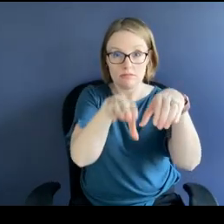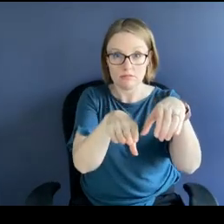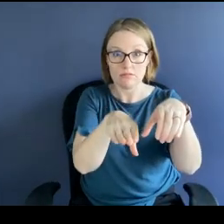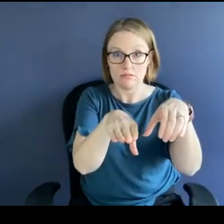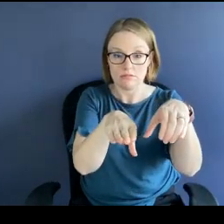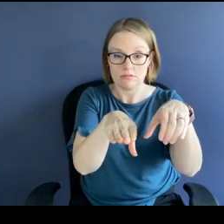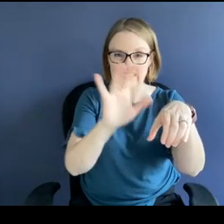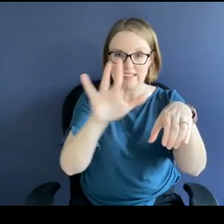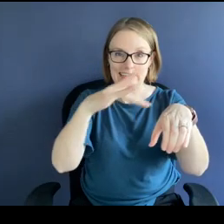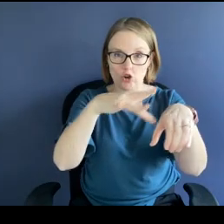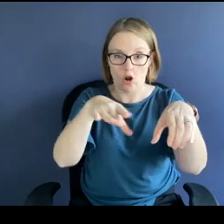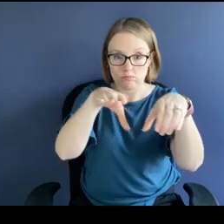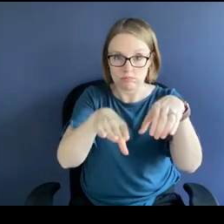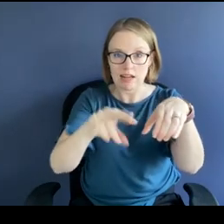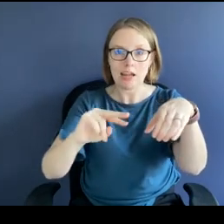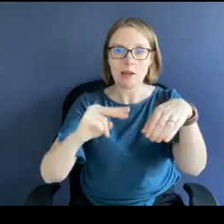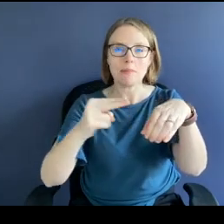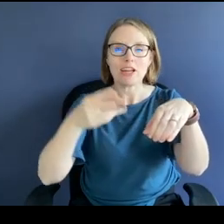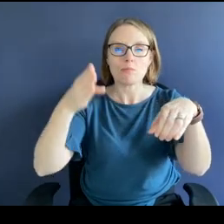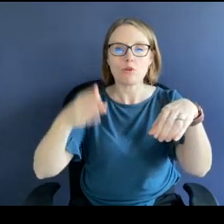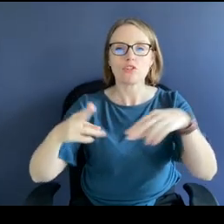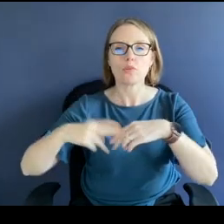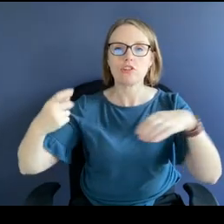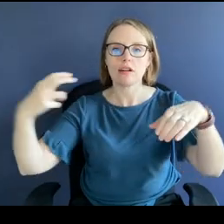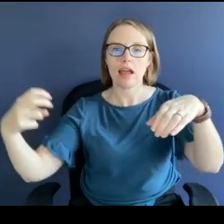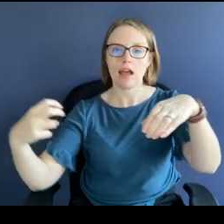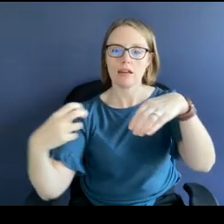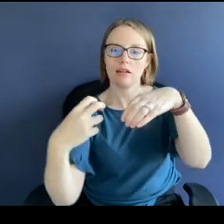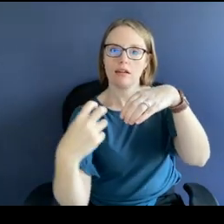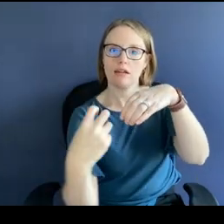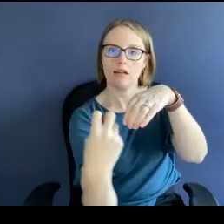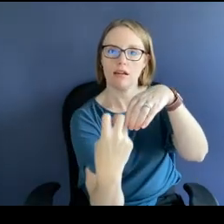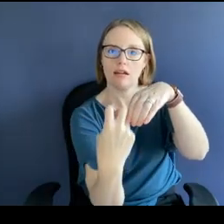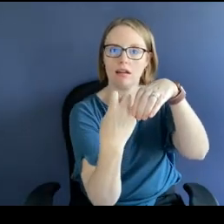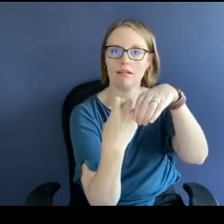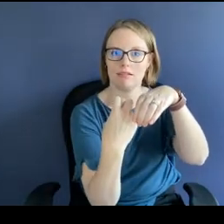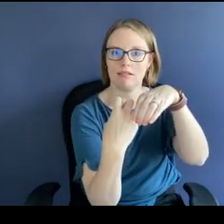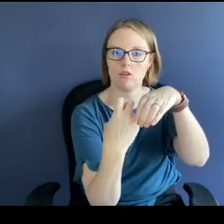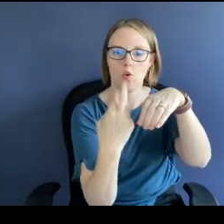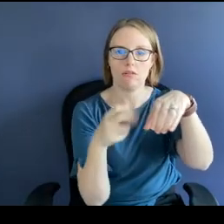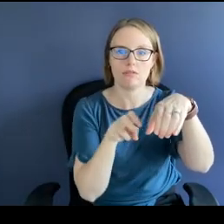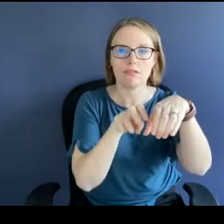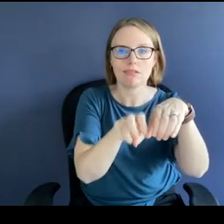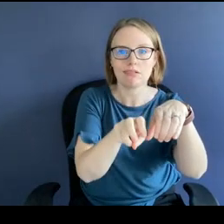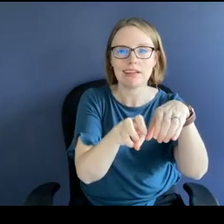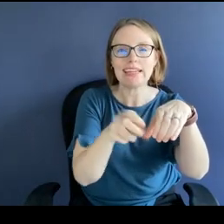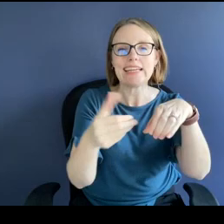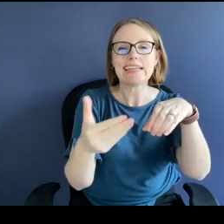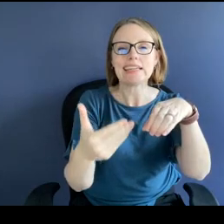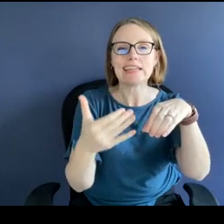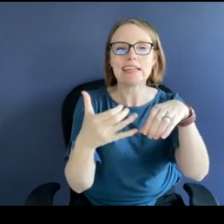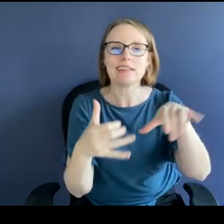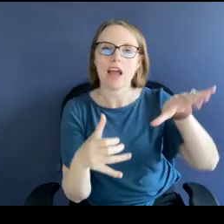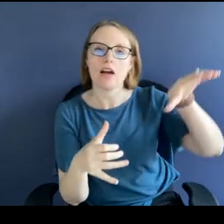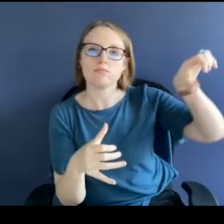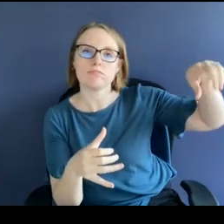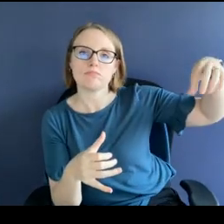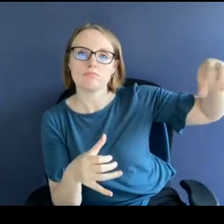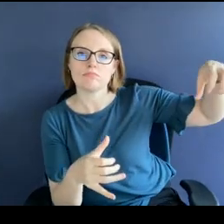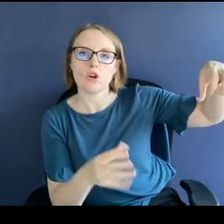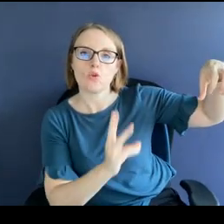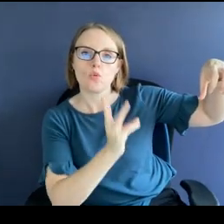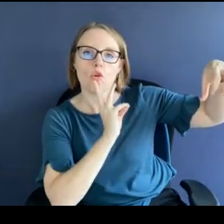to make a close side approach, permitting a reach to the faucets to easily wash dishes